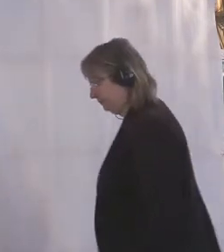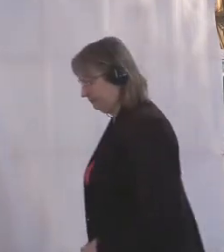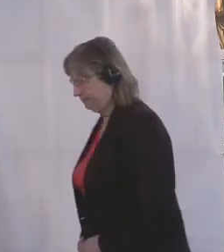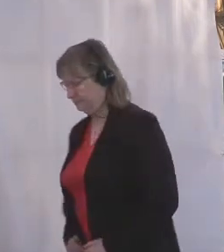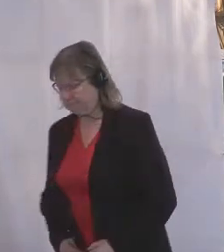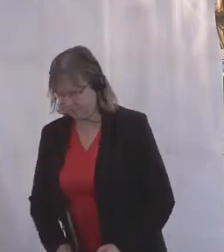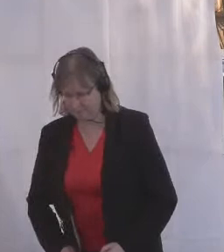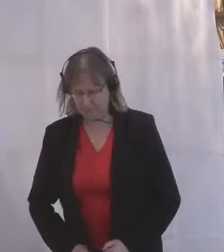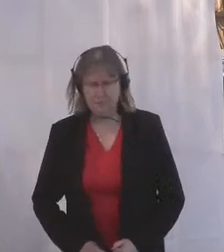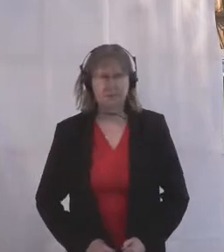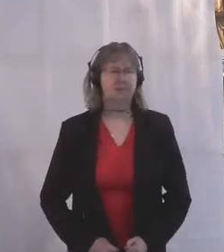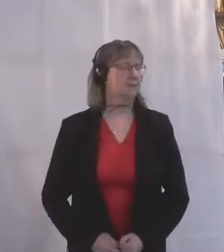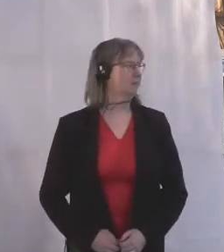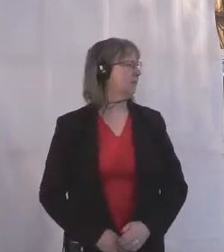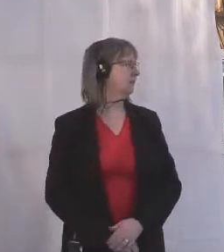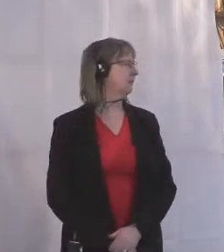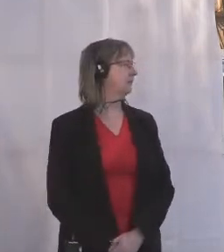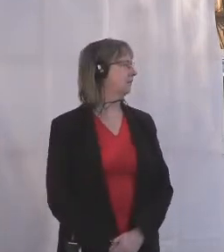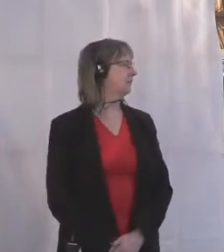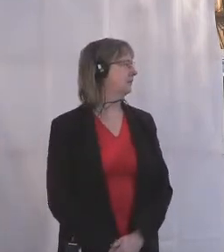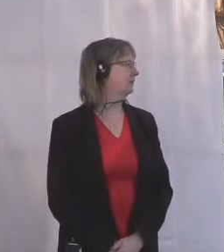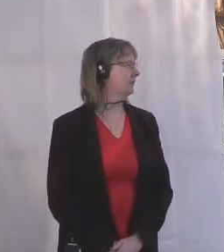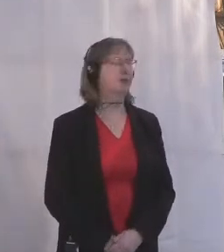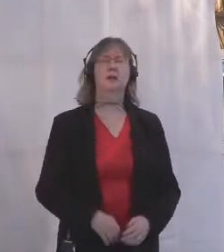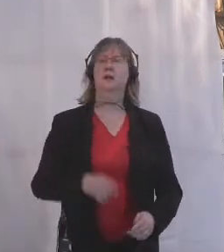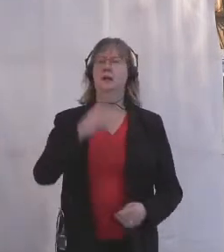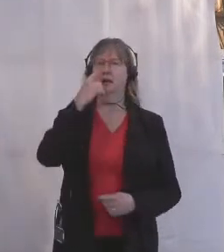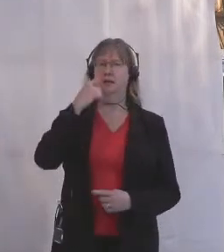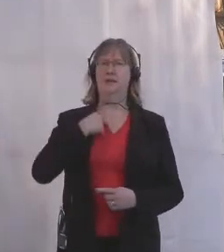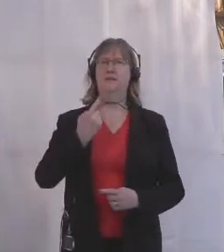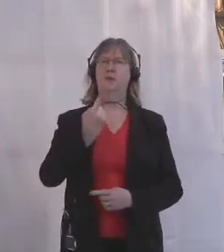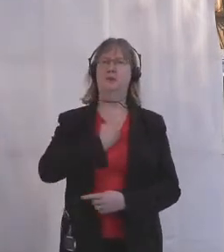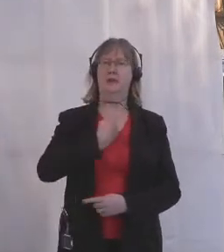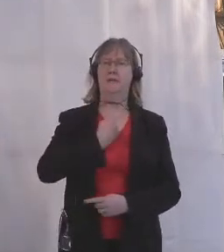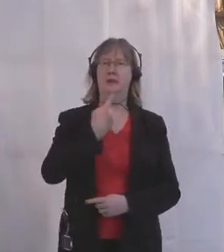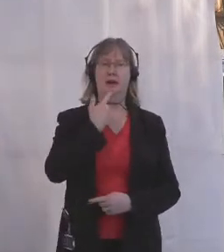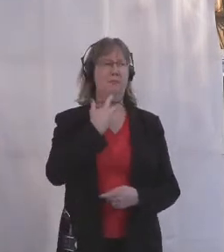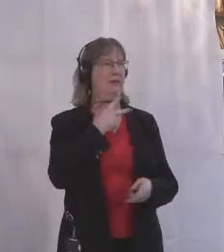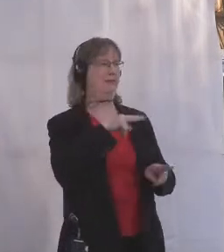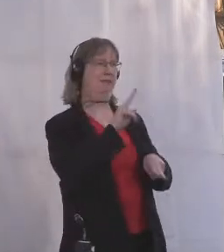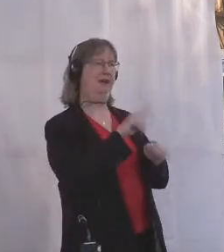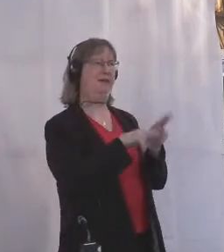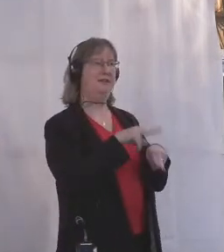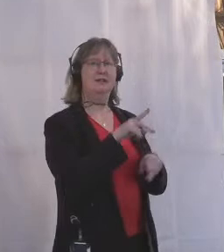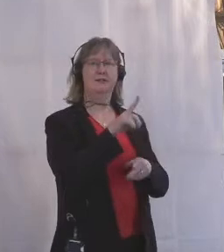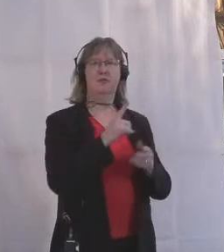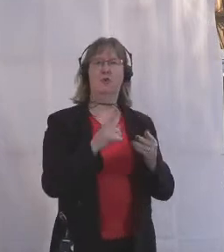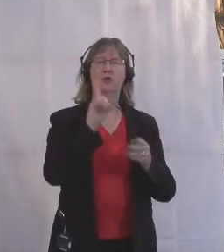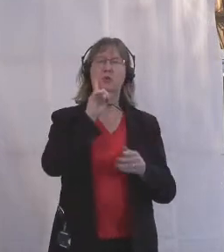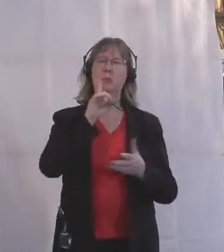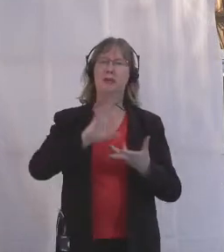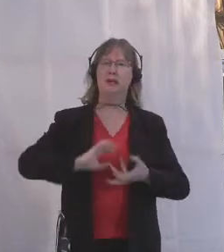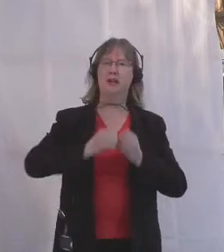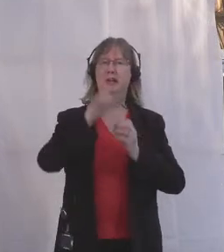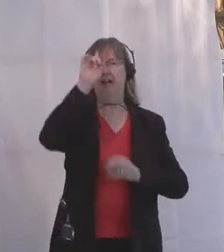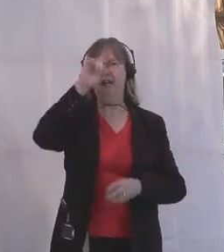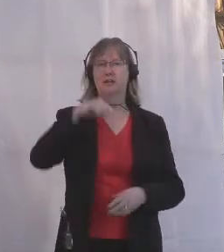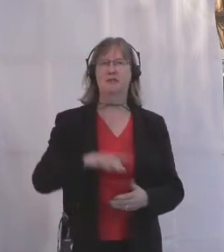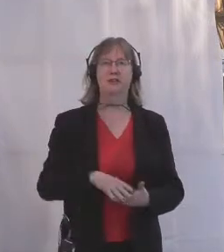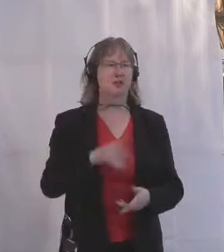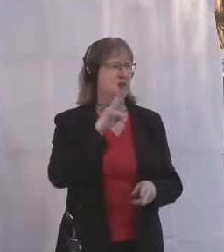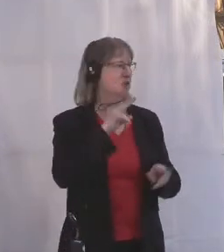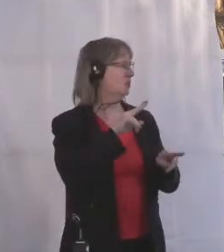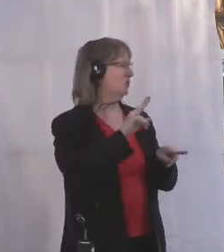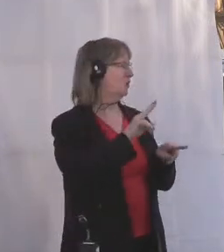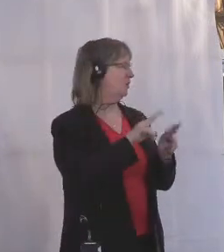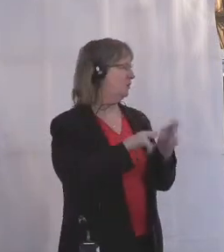I think what's really lovely for me personally is I was also an assessor for this year's Women in Innovation, so I actually assessed Abby's before I knew her.